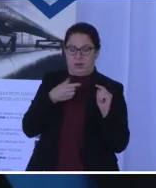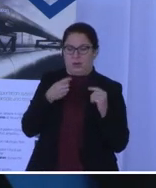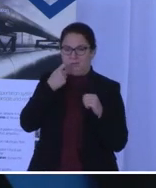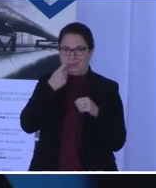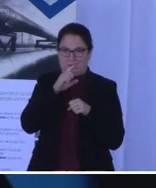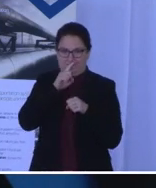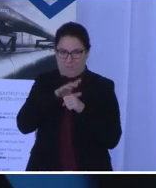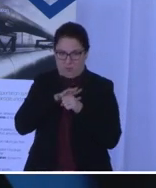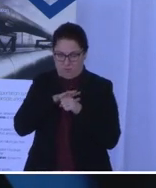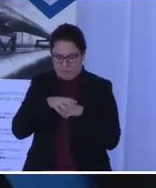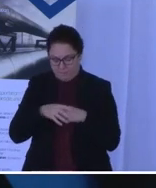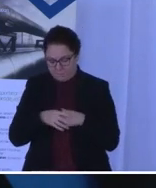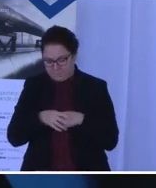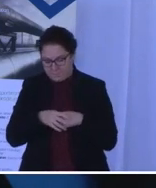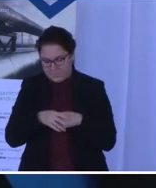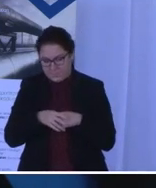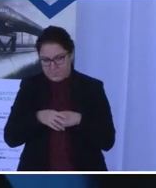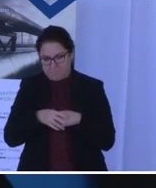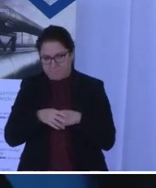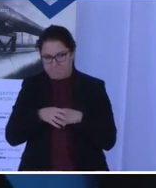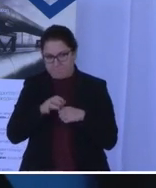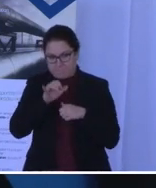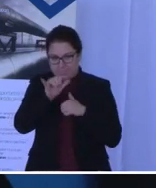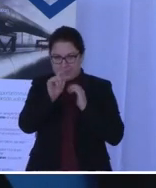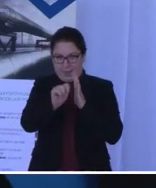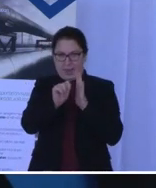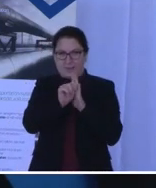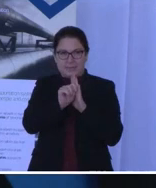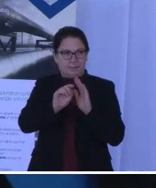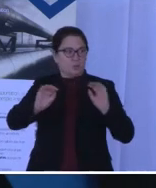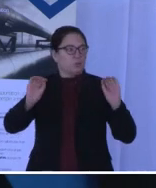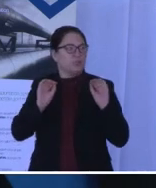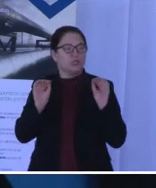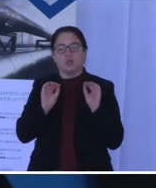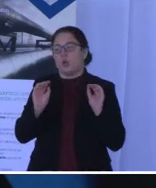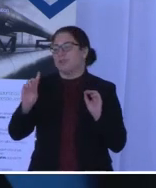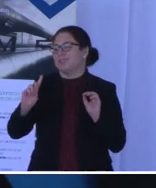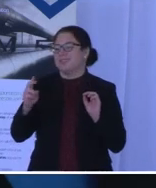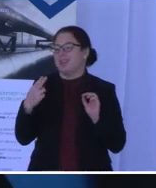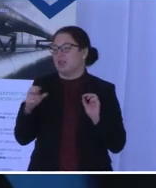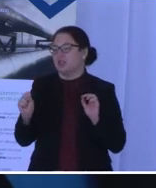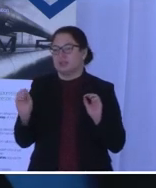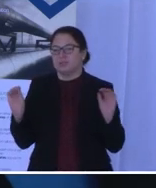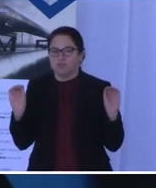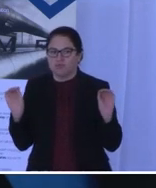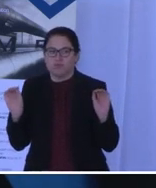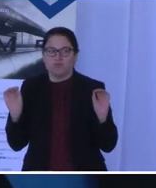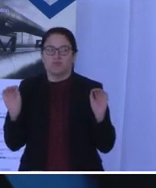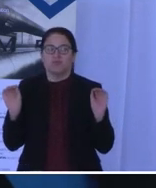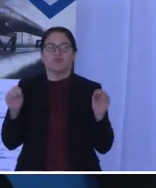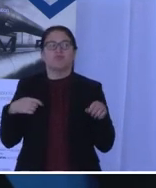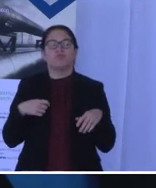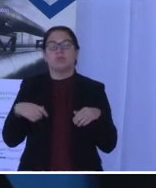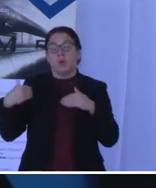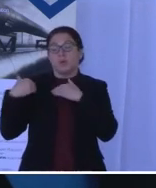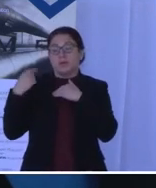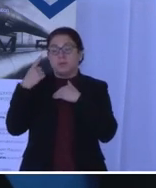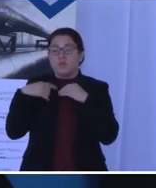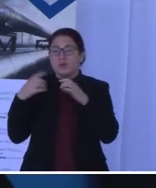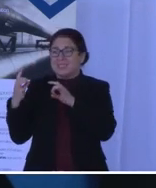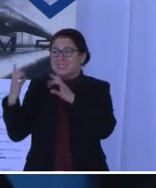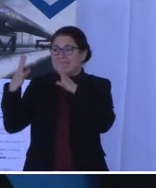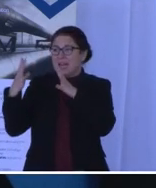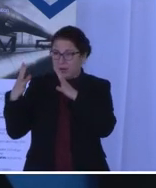3 months. And in those days, there was no Homeland Security, and the responsibility for dealing with terrorist acts fell